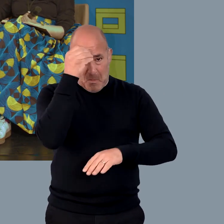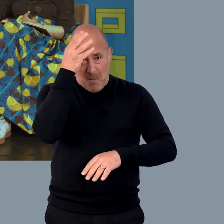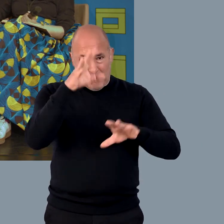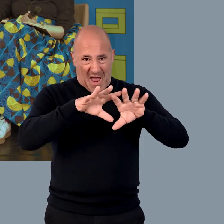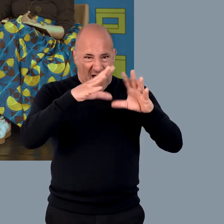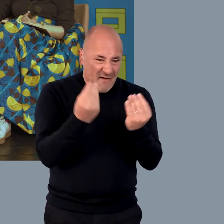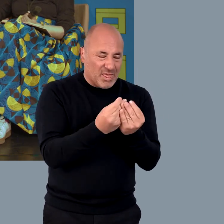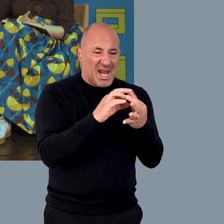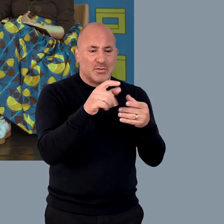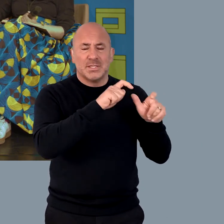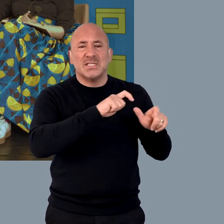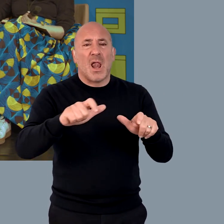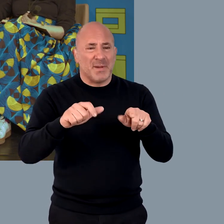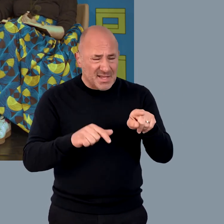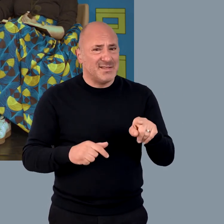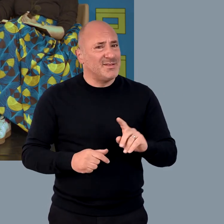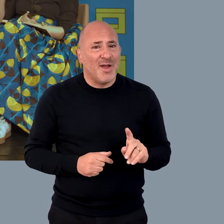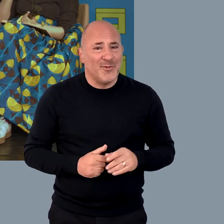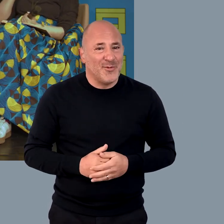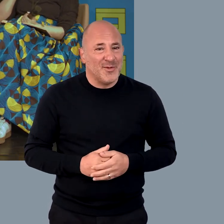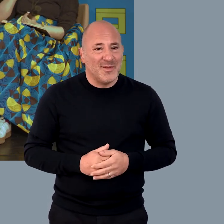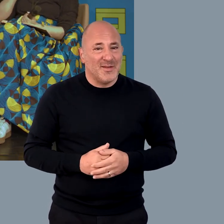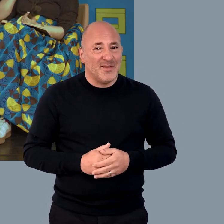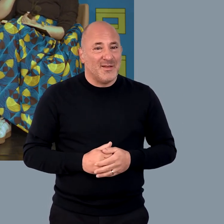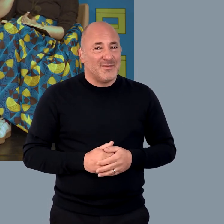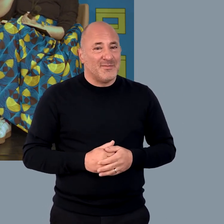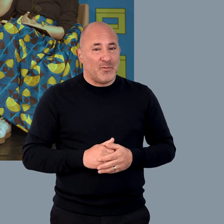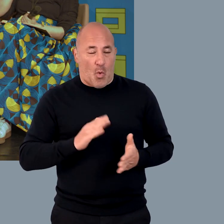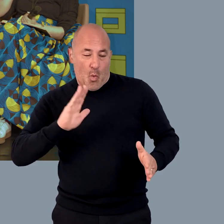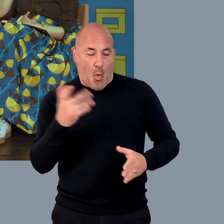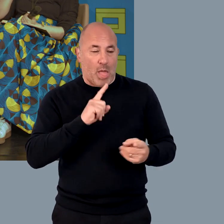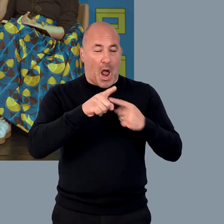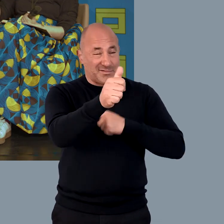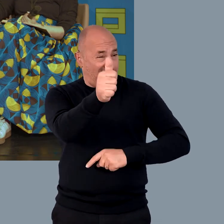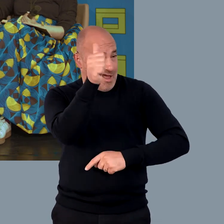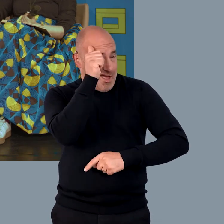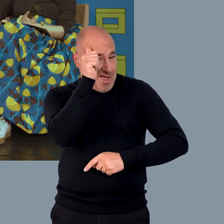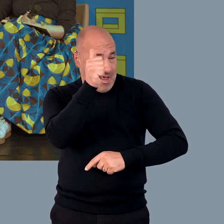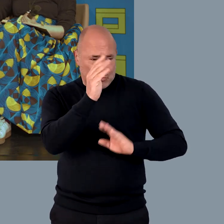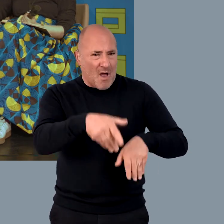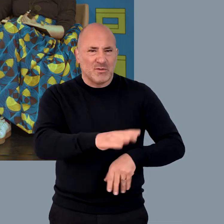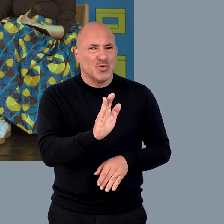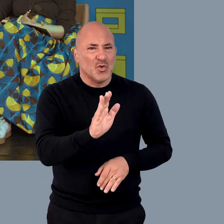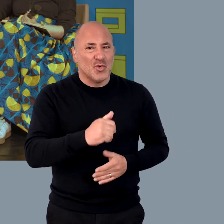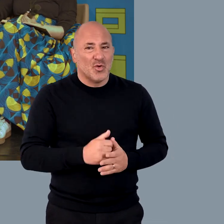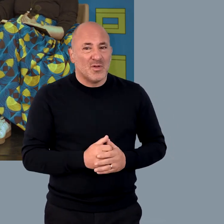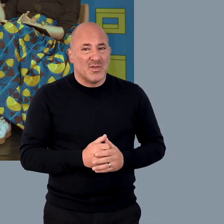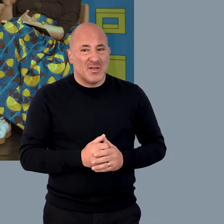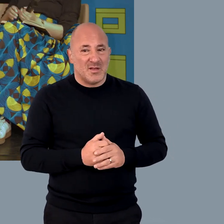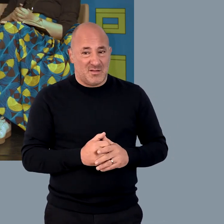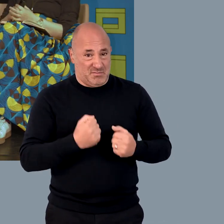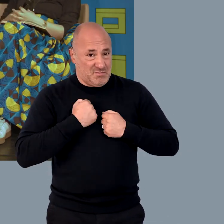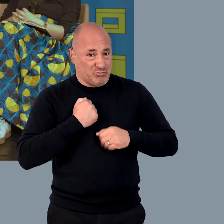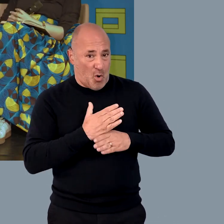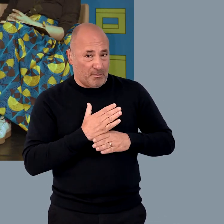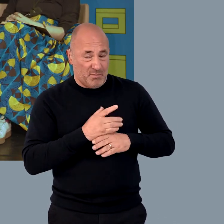your responsibility to be the expert on everything when it comes to sustainability. You do not have to know all of the answers.